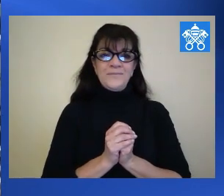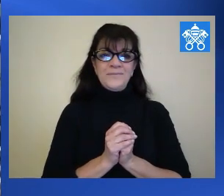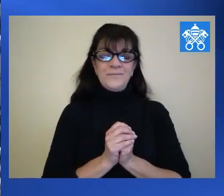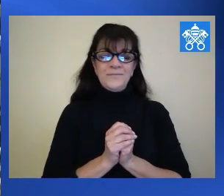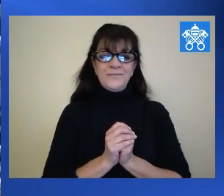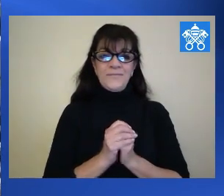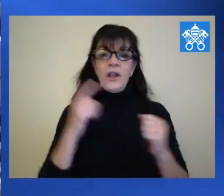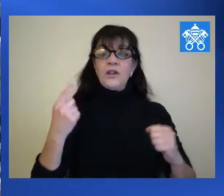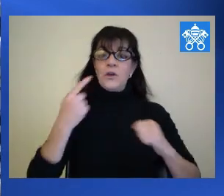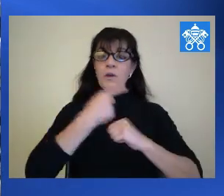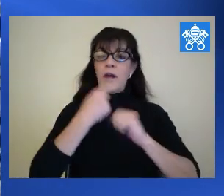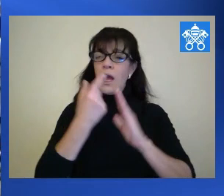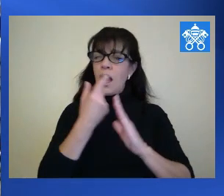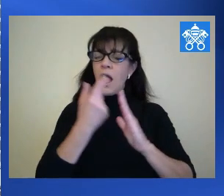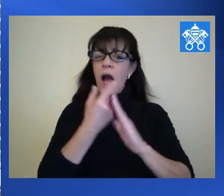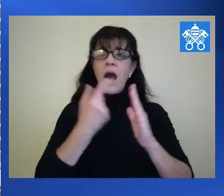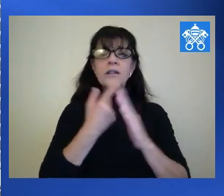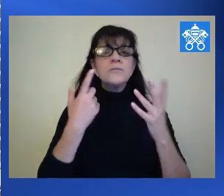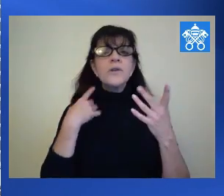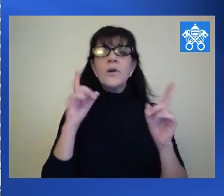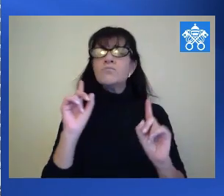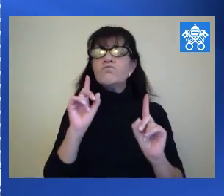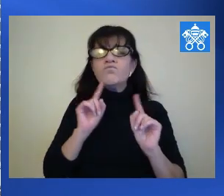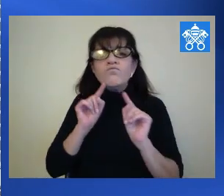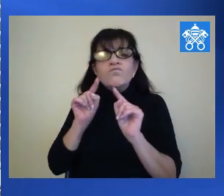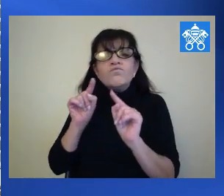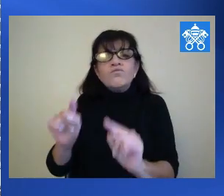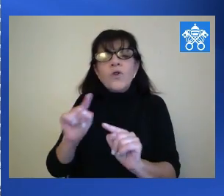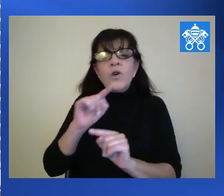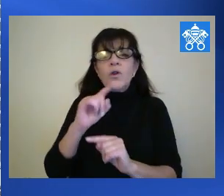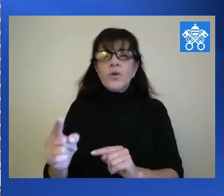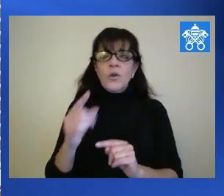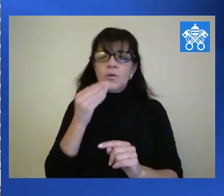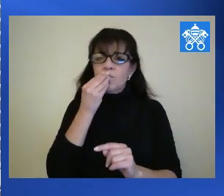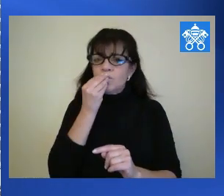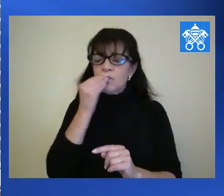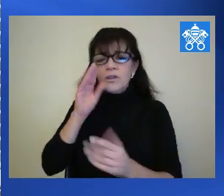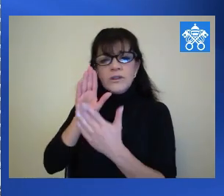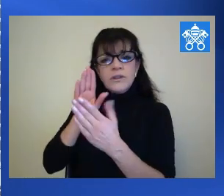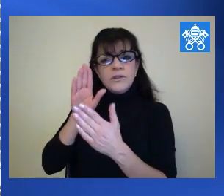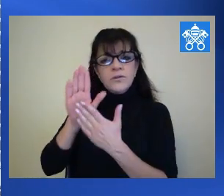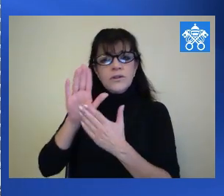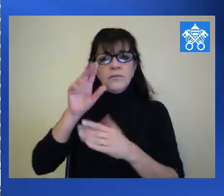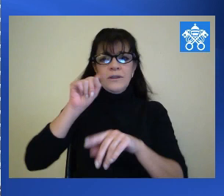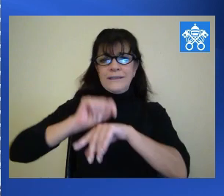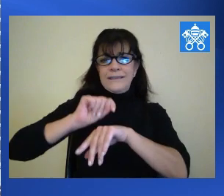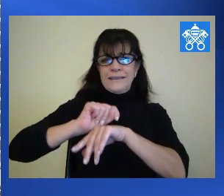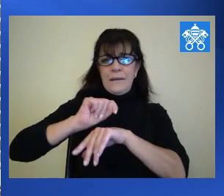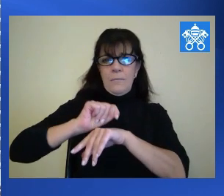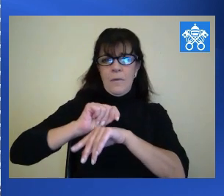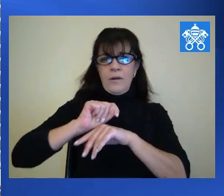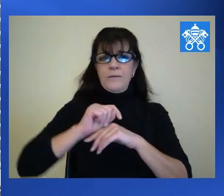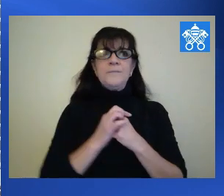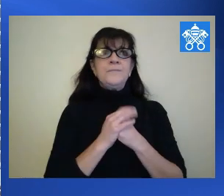and a good Sunday to you all. Today's Gospel takes us to Jerusalem, in the most place, in the temple.